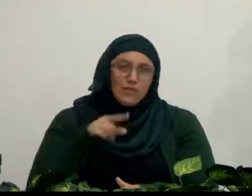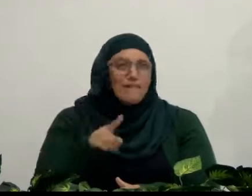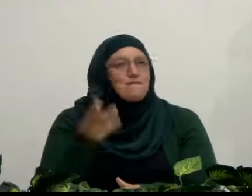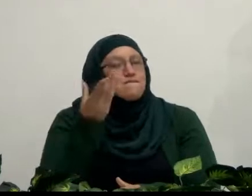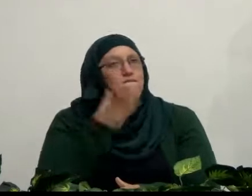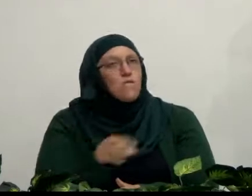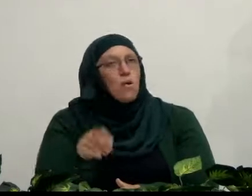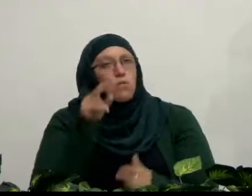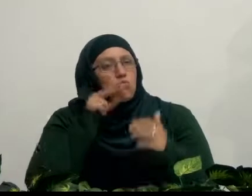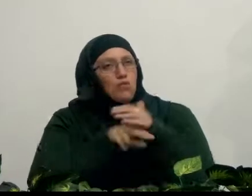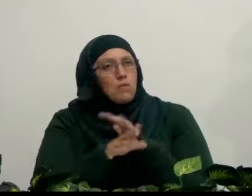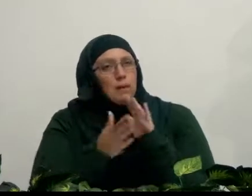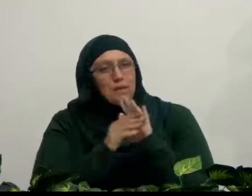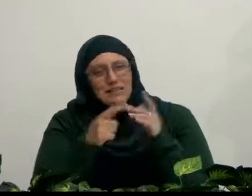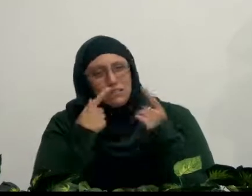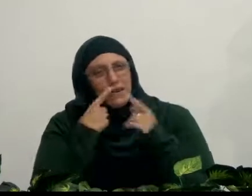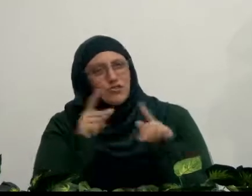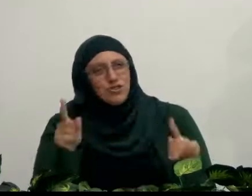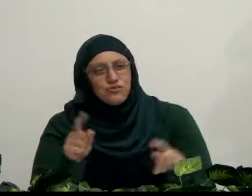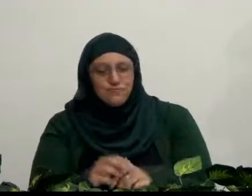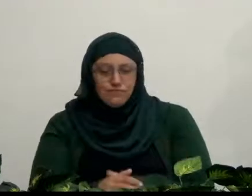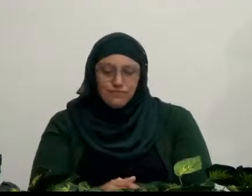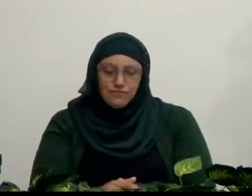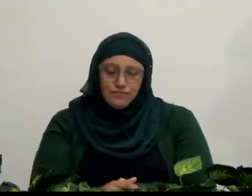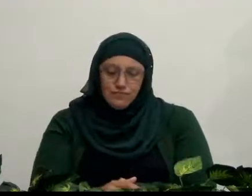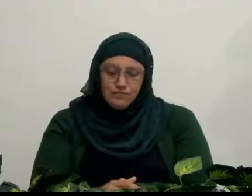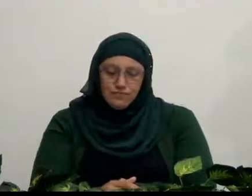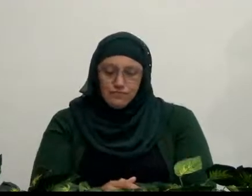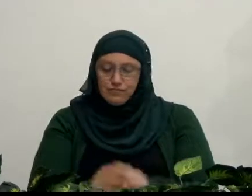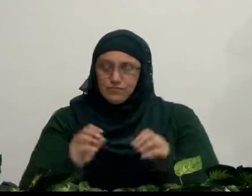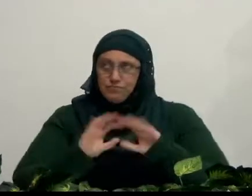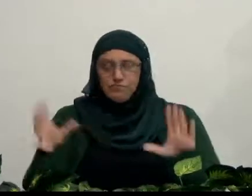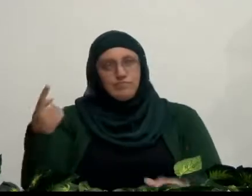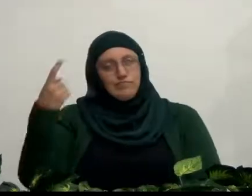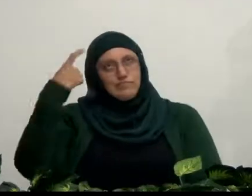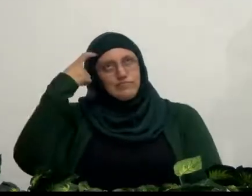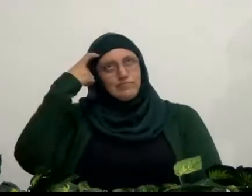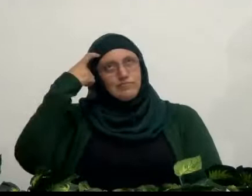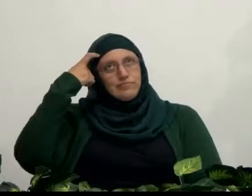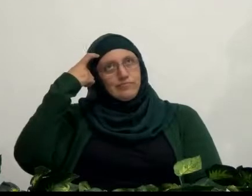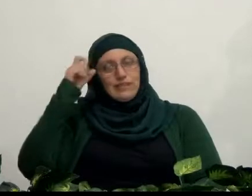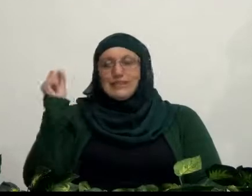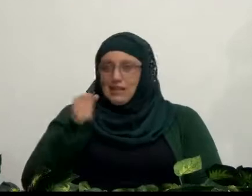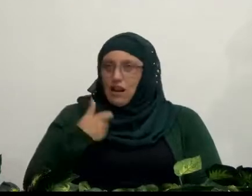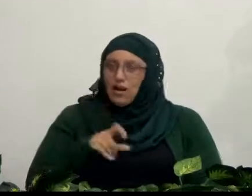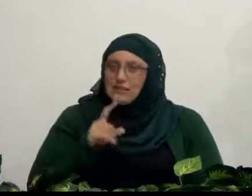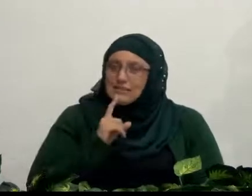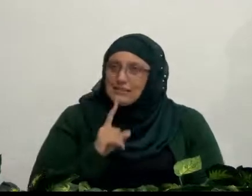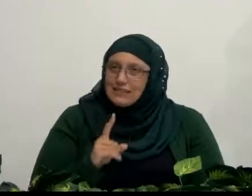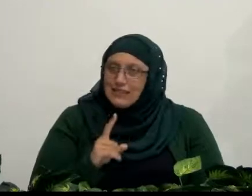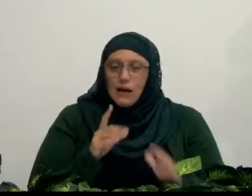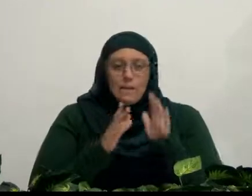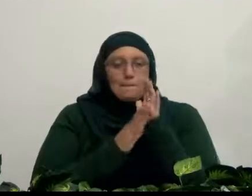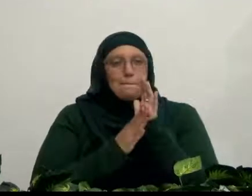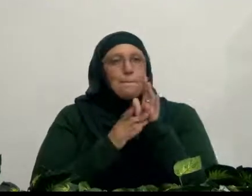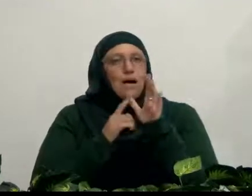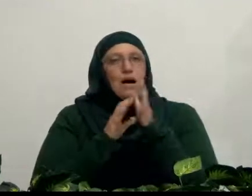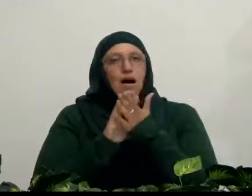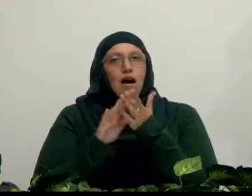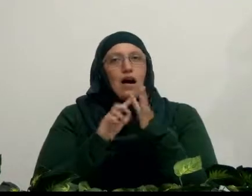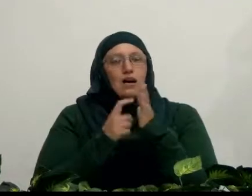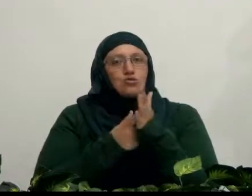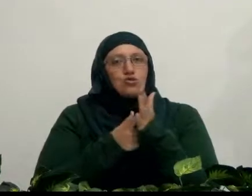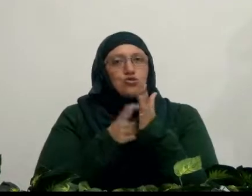Holy Prophet. Obviously, the first immediate thing that comes to mind is that, yes, as I told you, that Muhajirun, the migrants, they